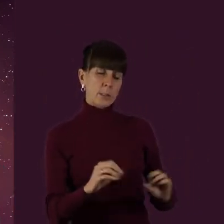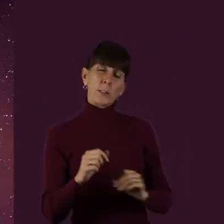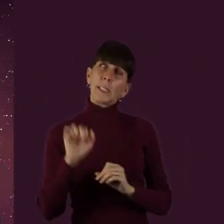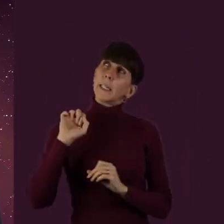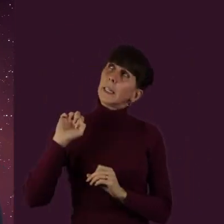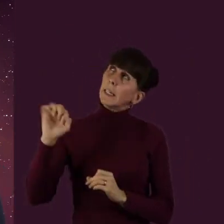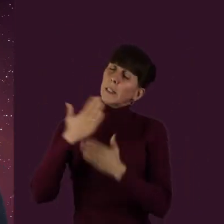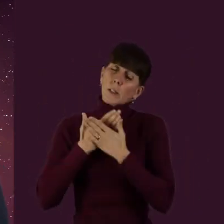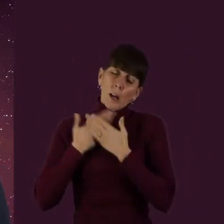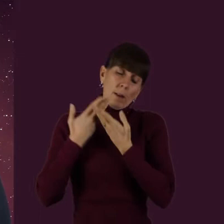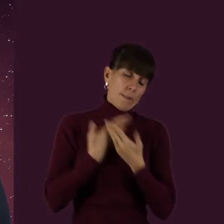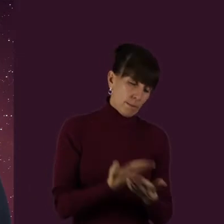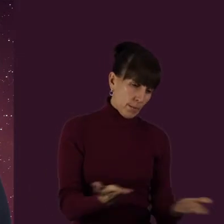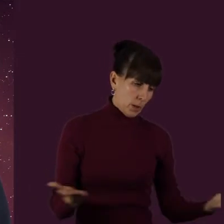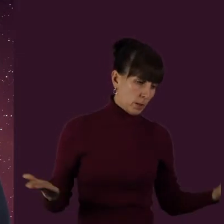rests."